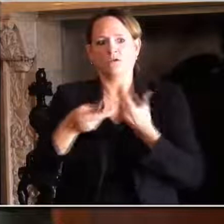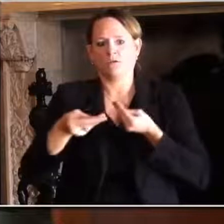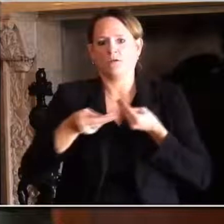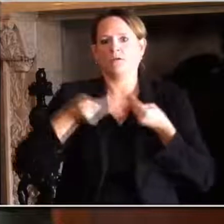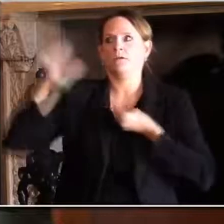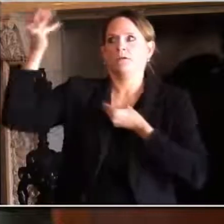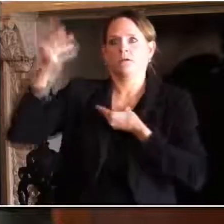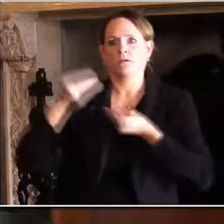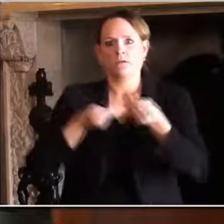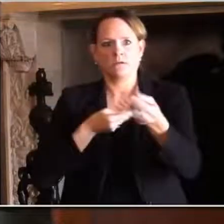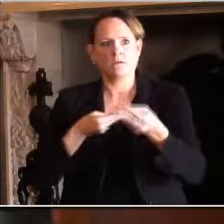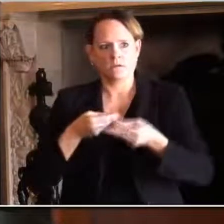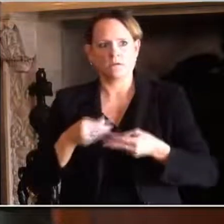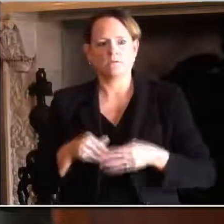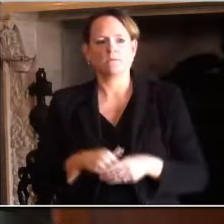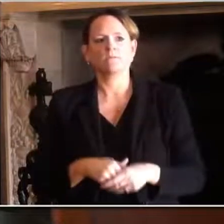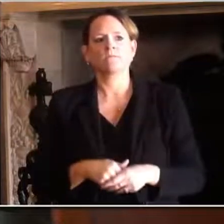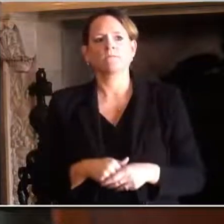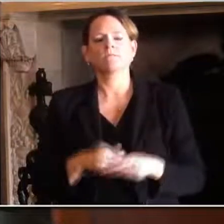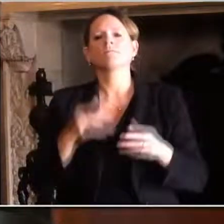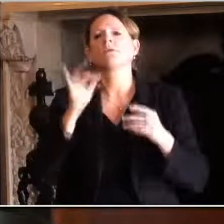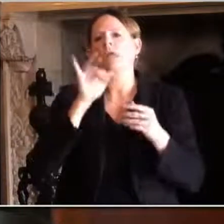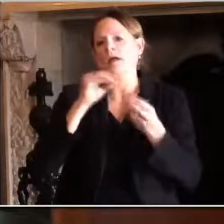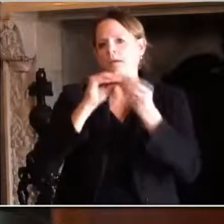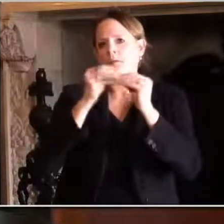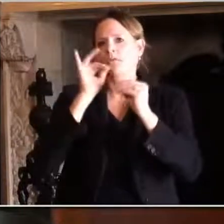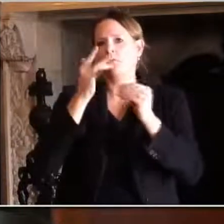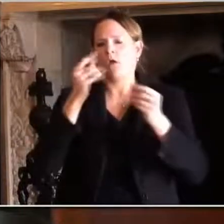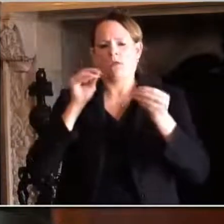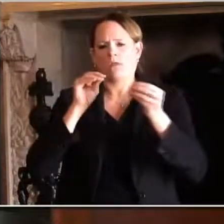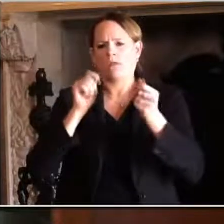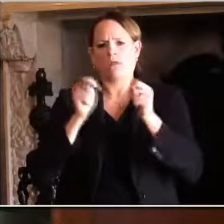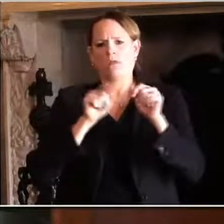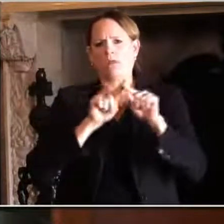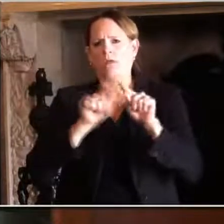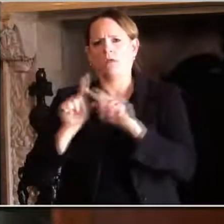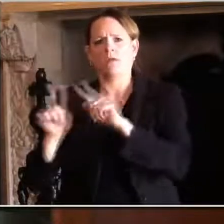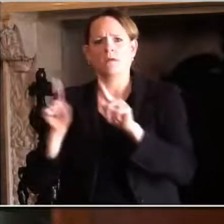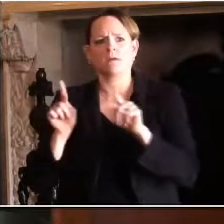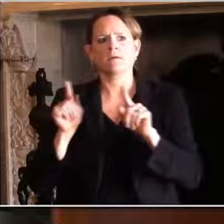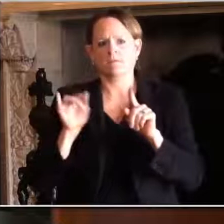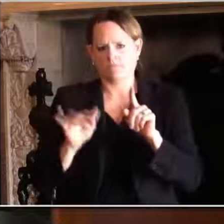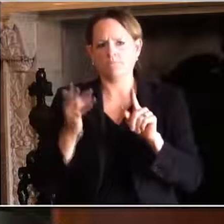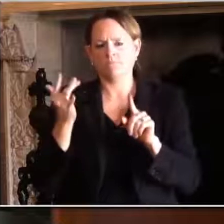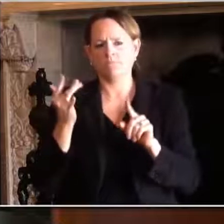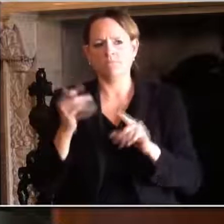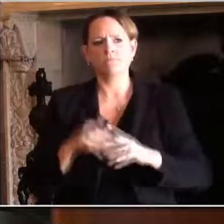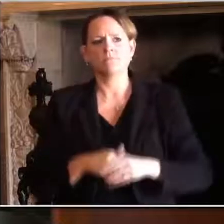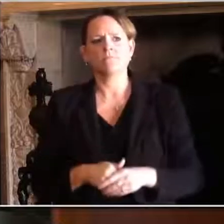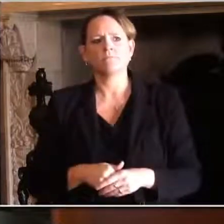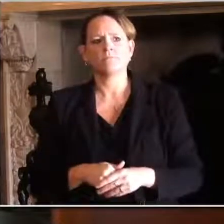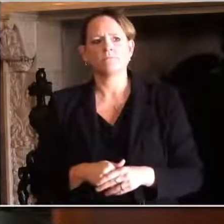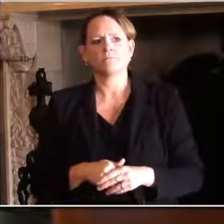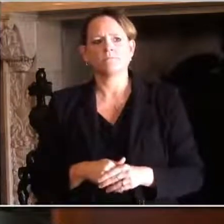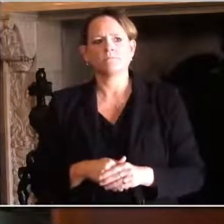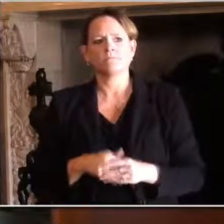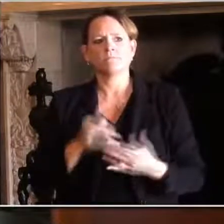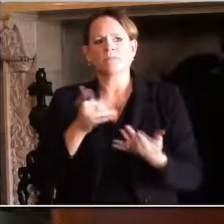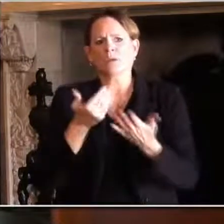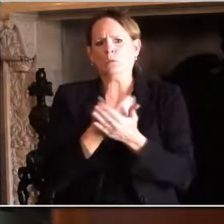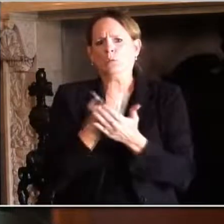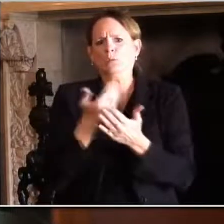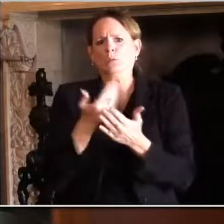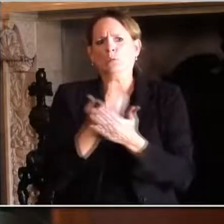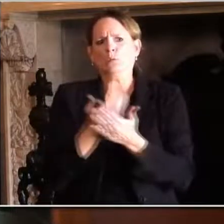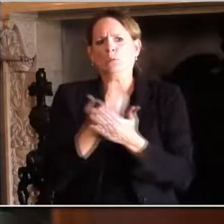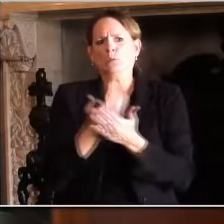our website as well. So between the short turnaround, the short fuse on those new requirements at the federal level and the fact